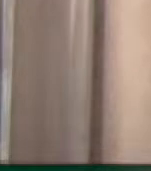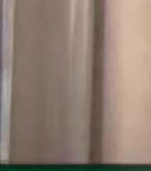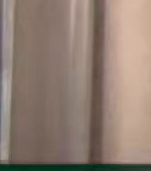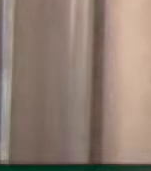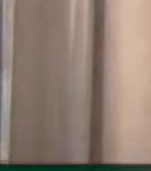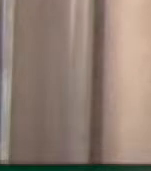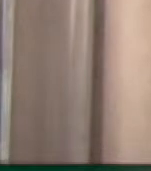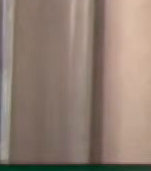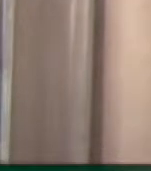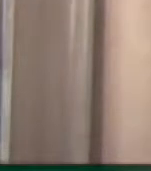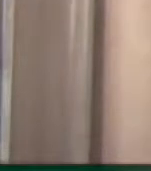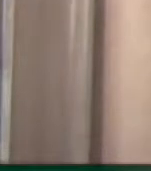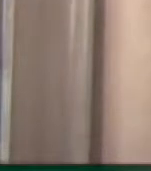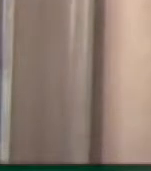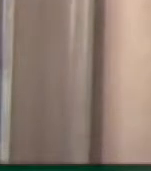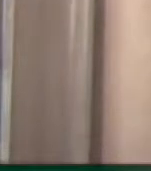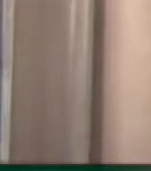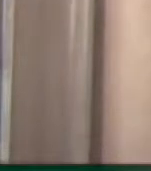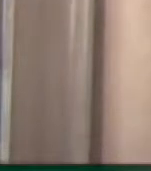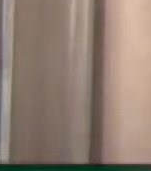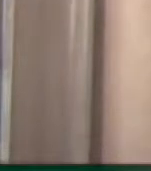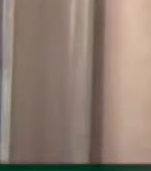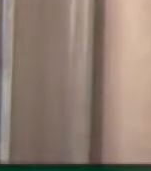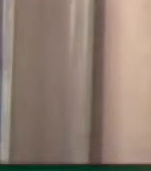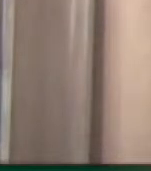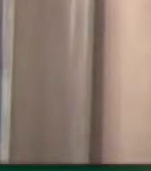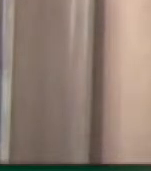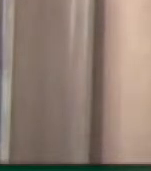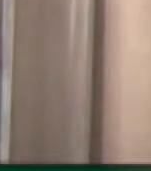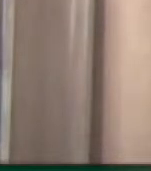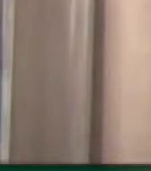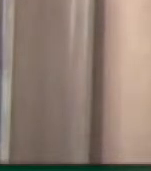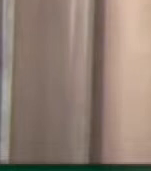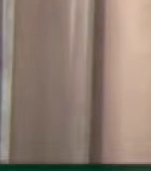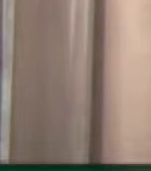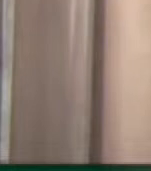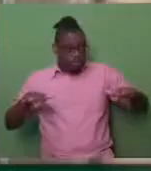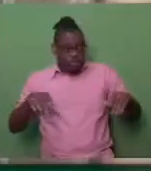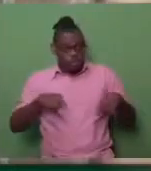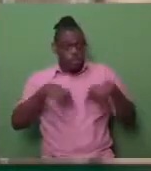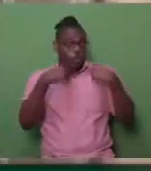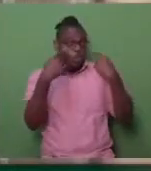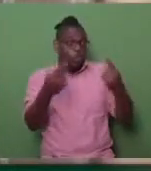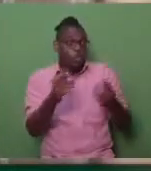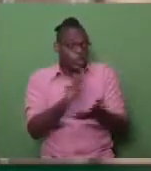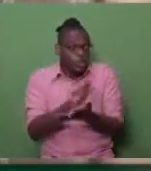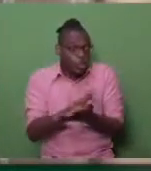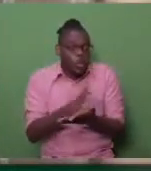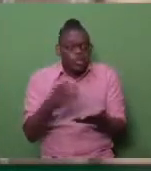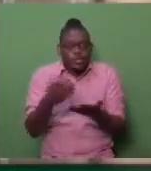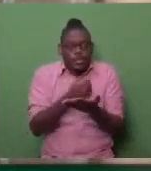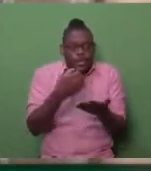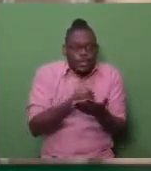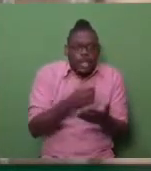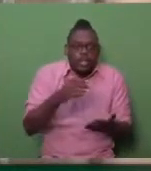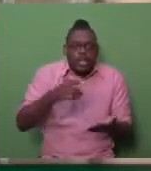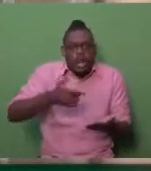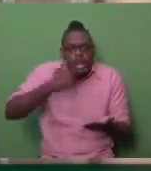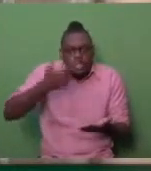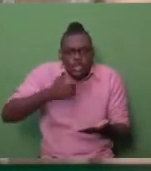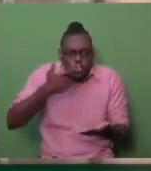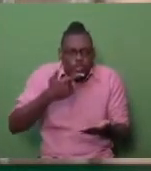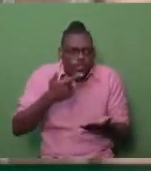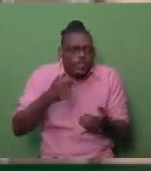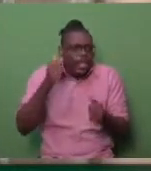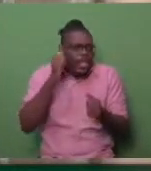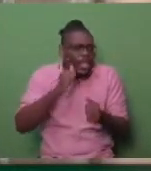circumstances. That's why they were in the school feeding program in the first place. And it has been made worse because many of their parents have lost their jobs. How